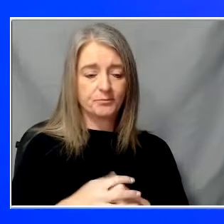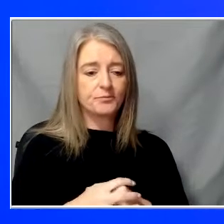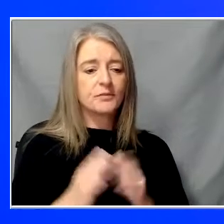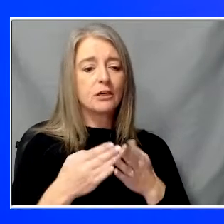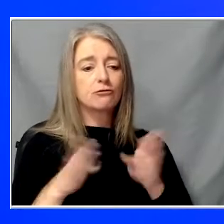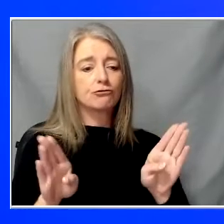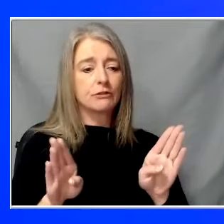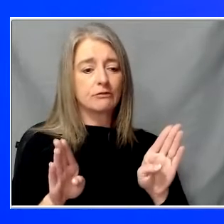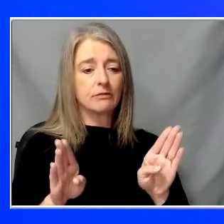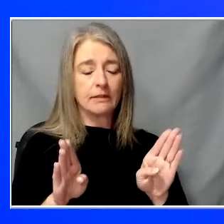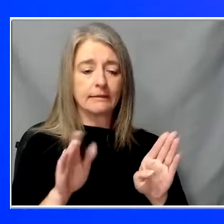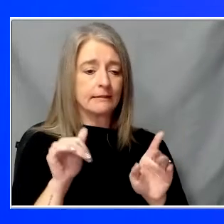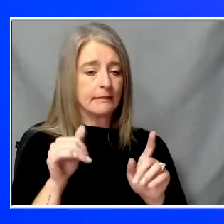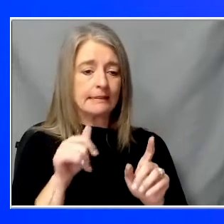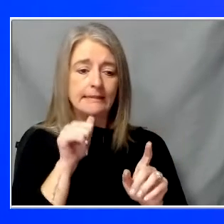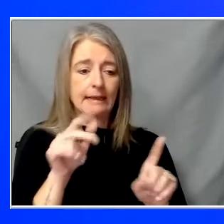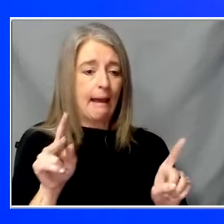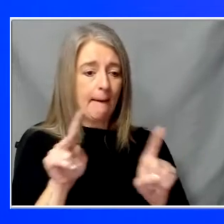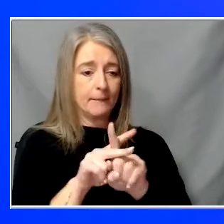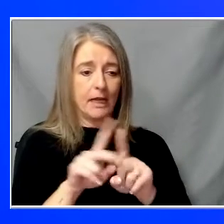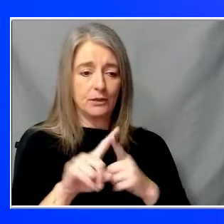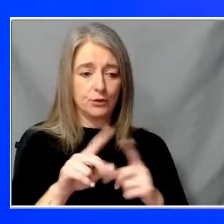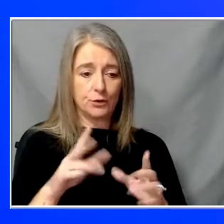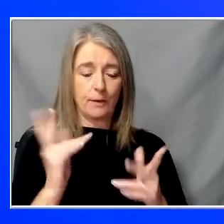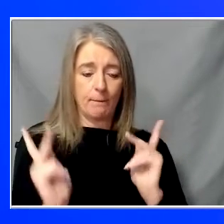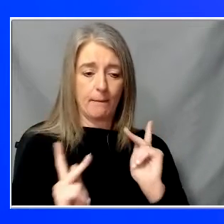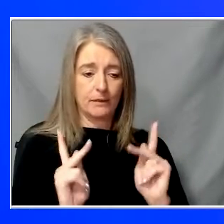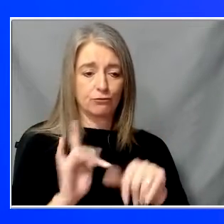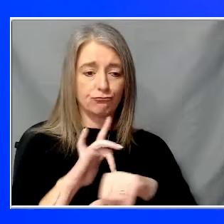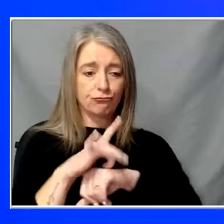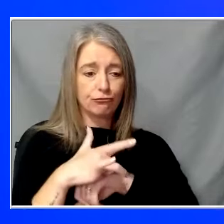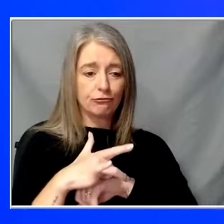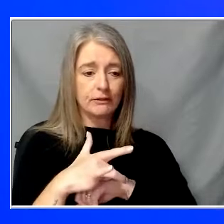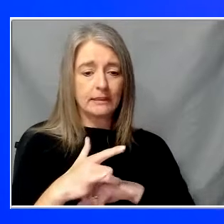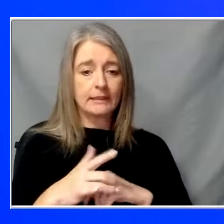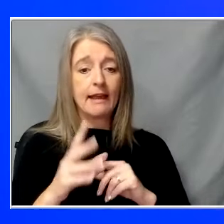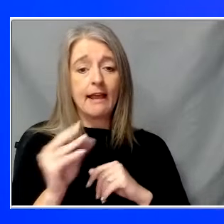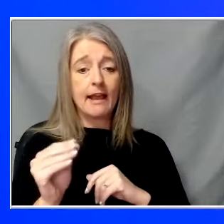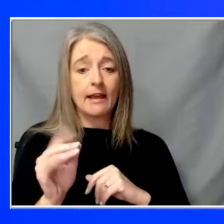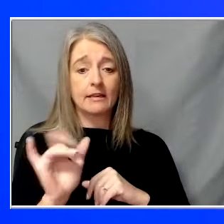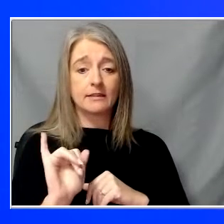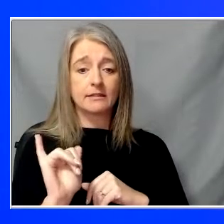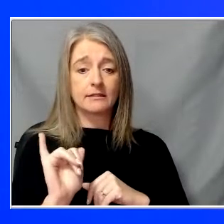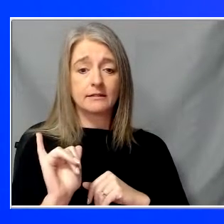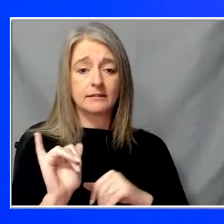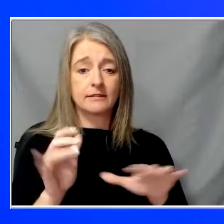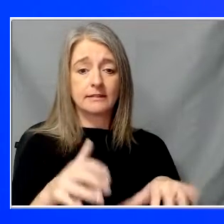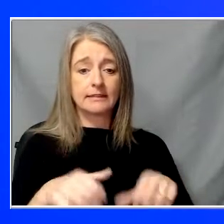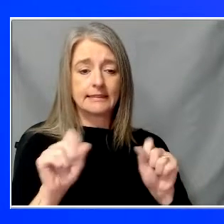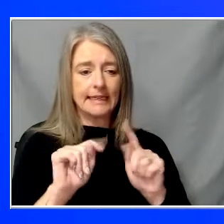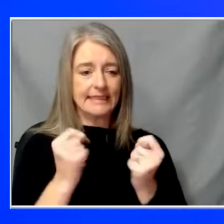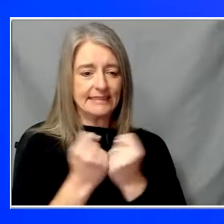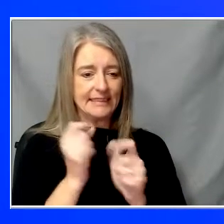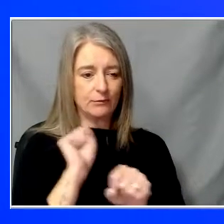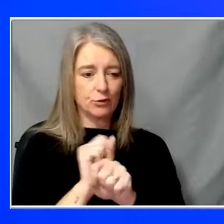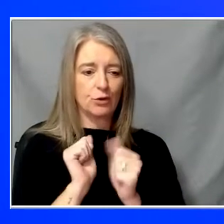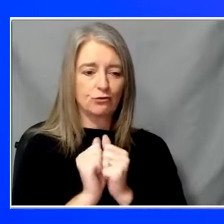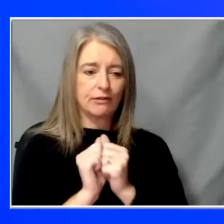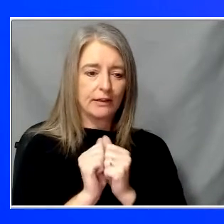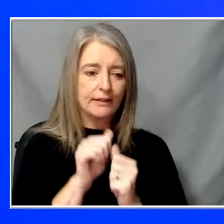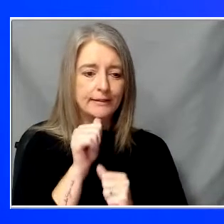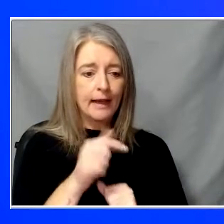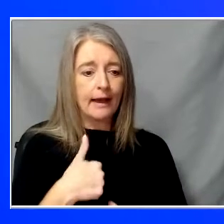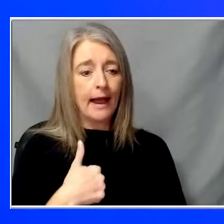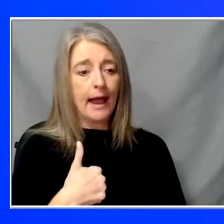not apply to those population, we need early and take the team to work on it, not just like, hey,